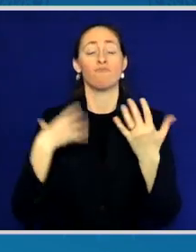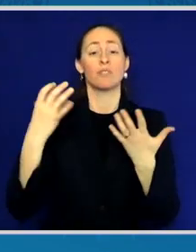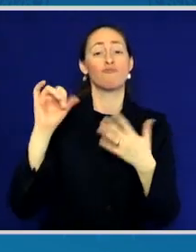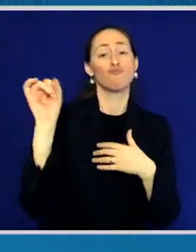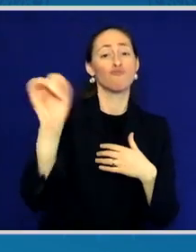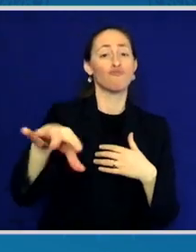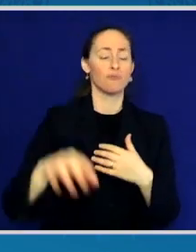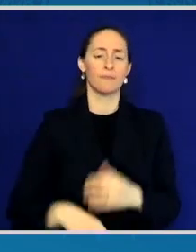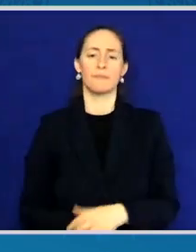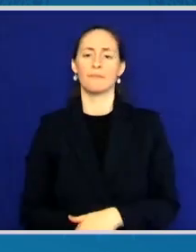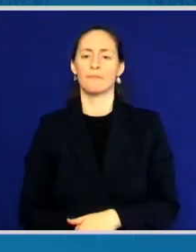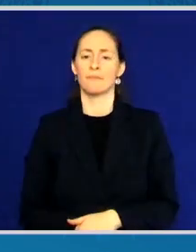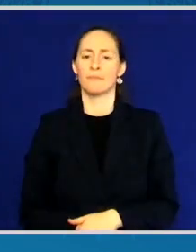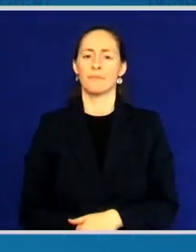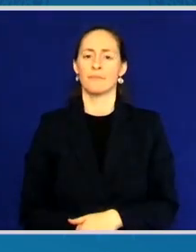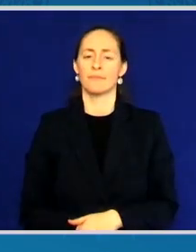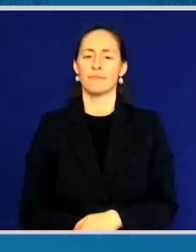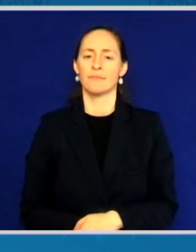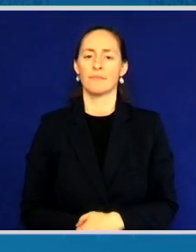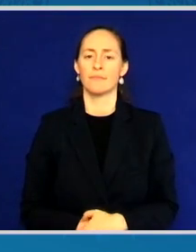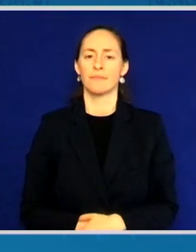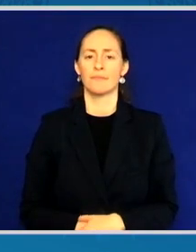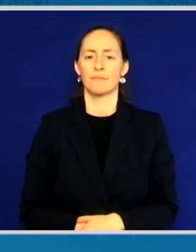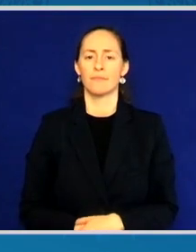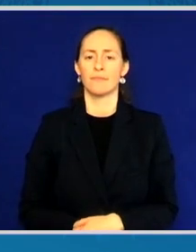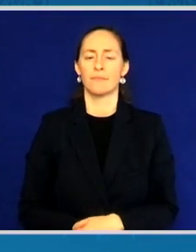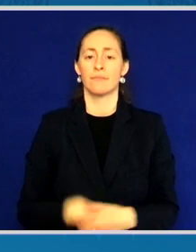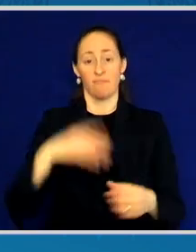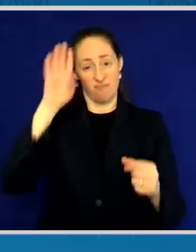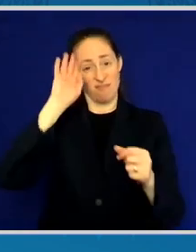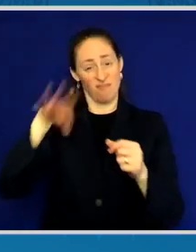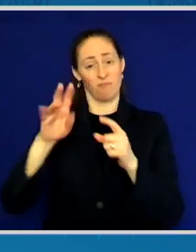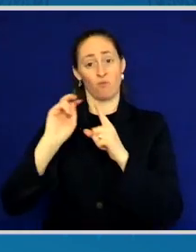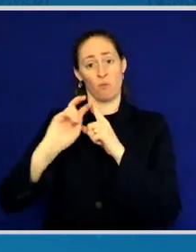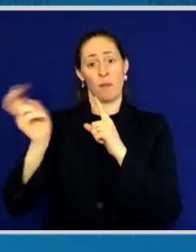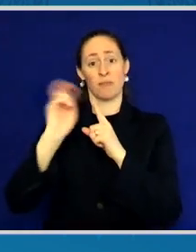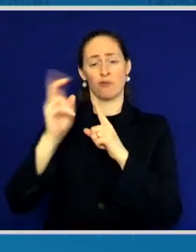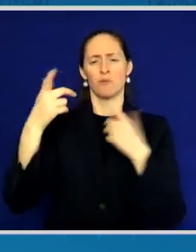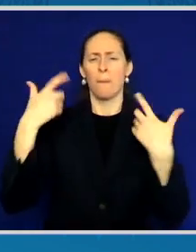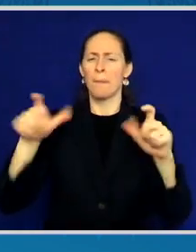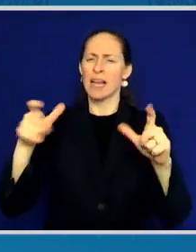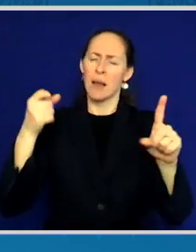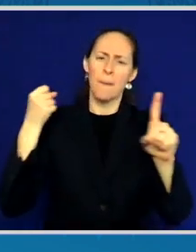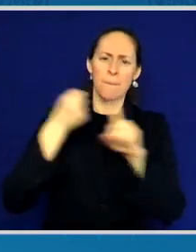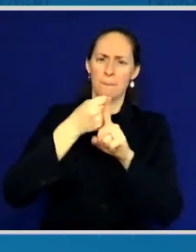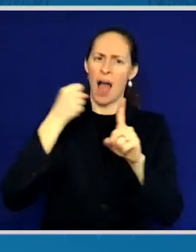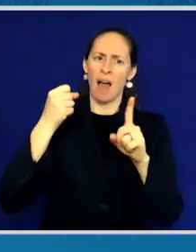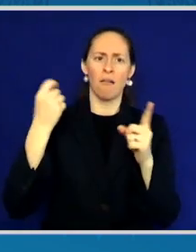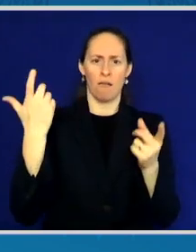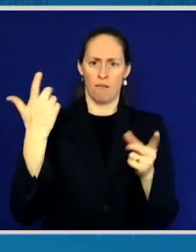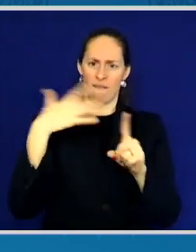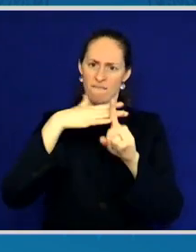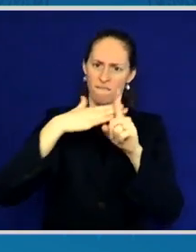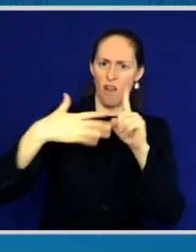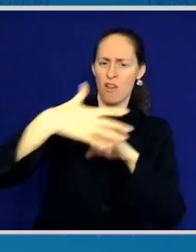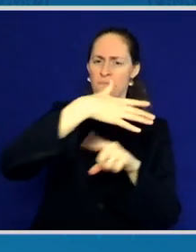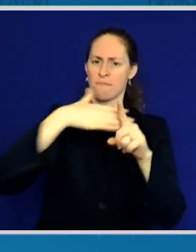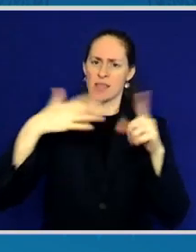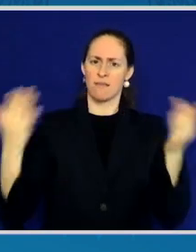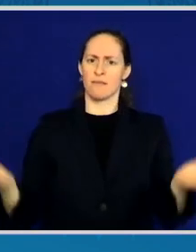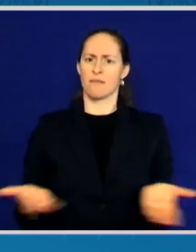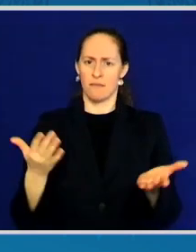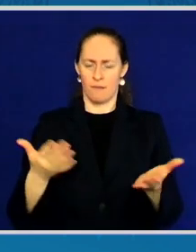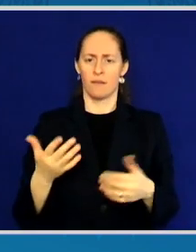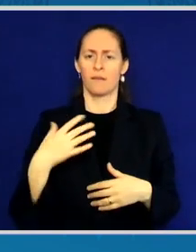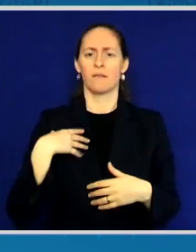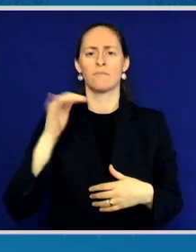public transit has a huge component and big ramifications for the environment. But I want to touch a different point. Public